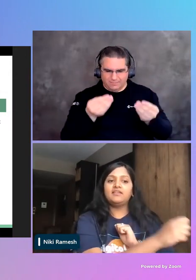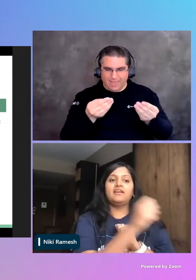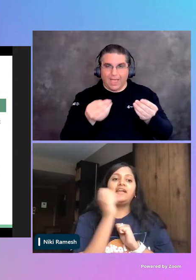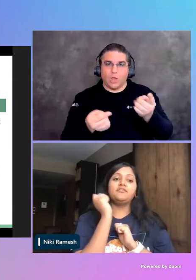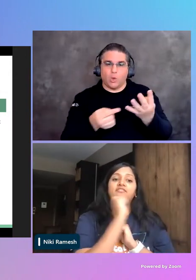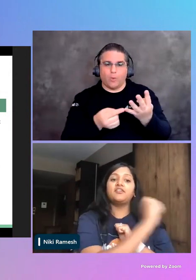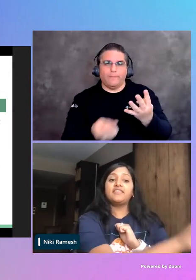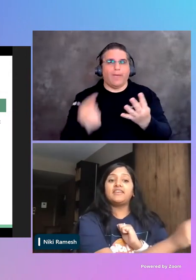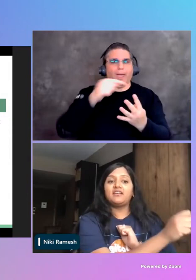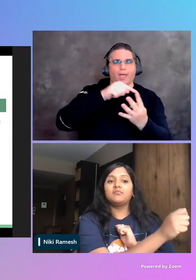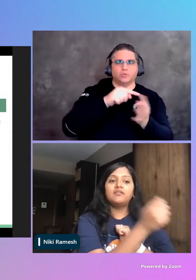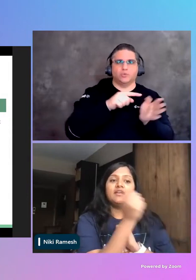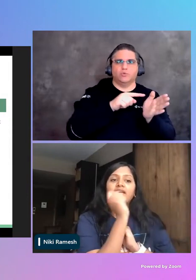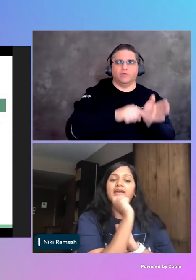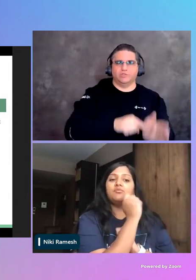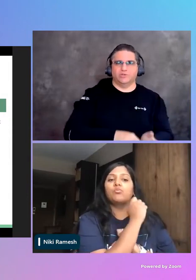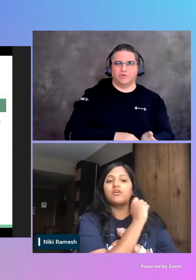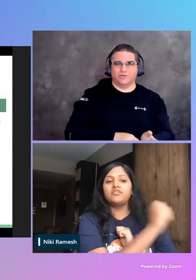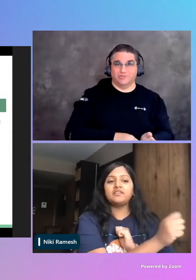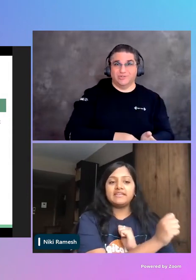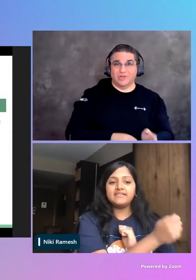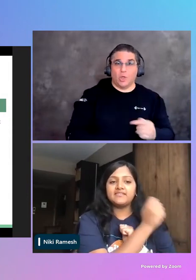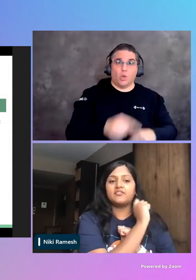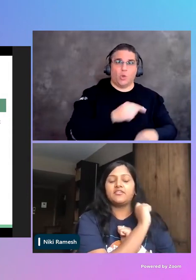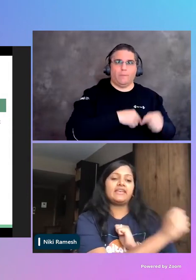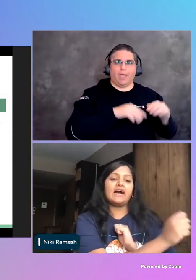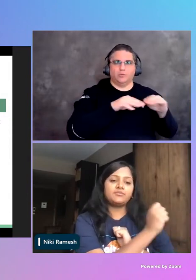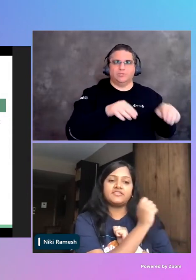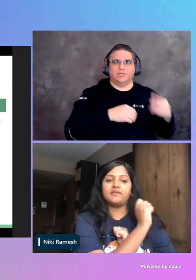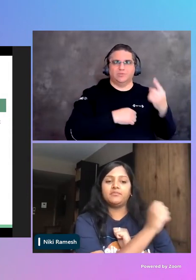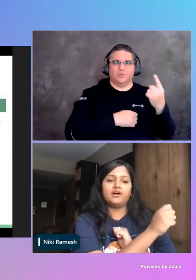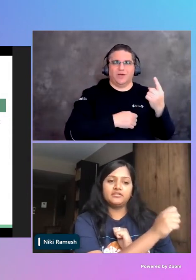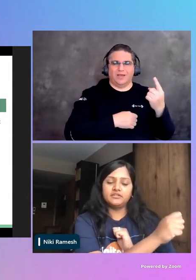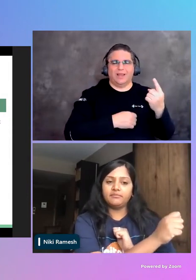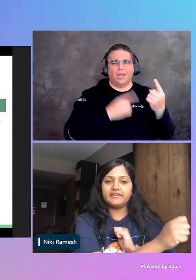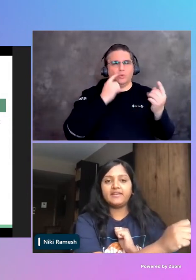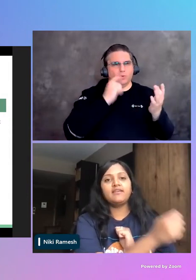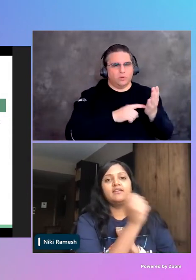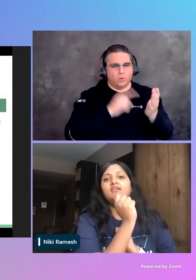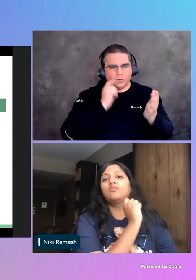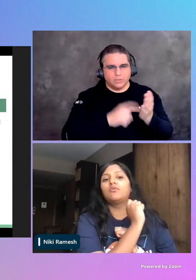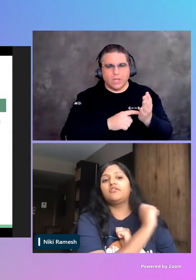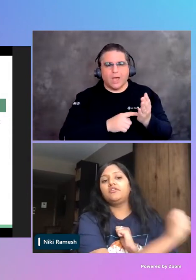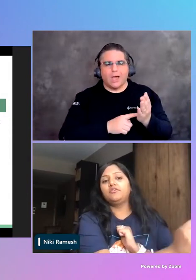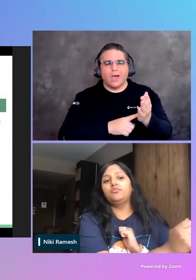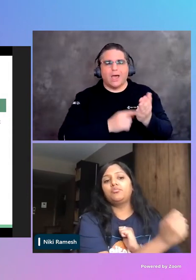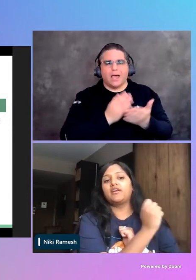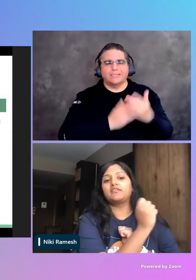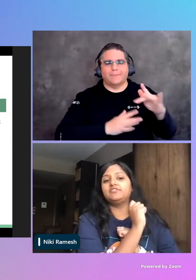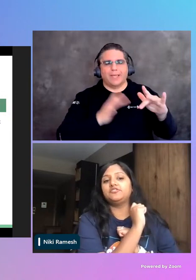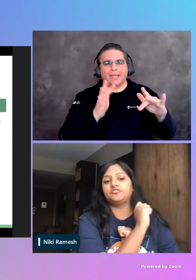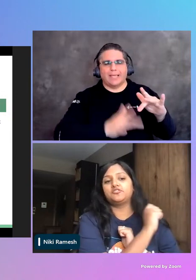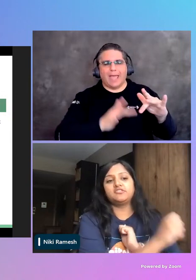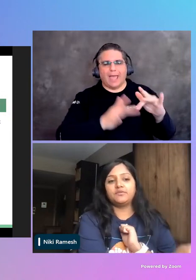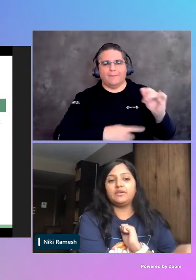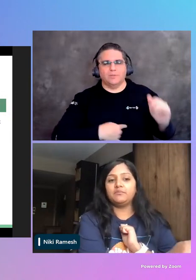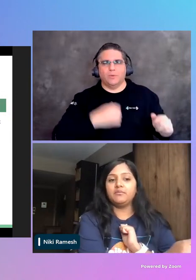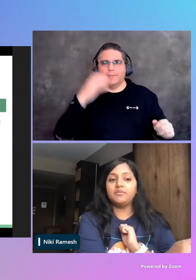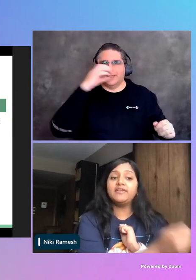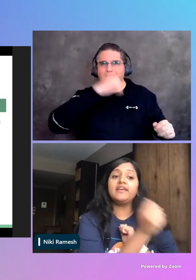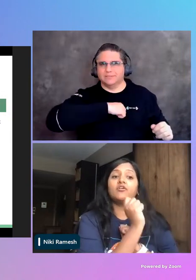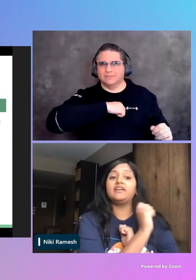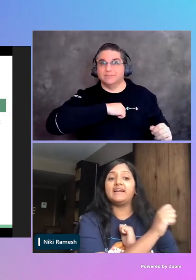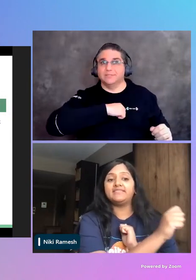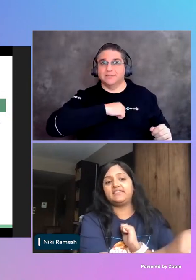1, and you start thinking about, hey, what are the needs or the gaps that I'm not meeting? What are new product features that we can